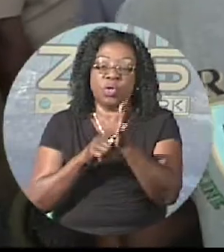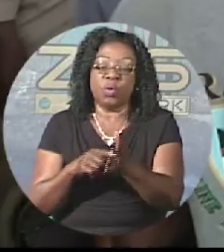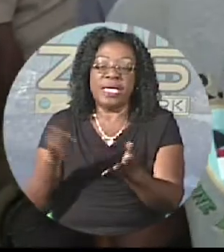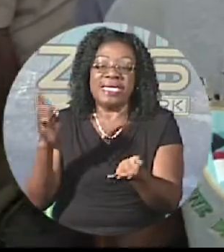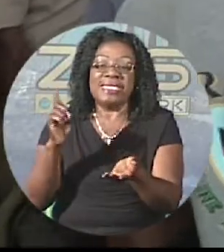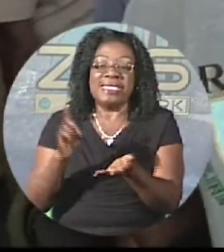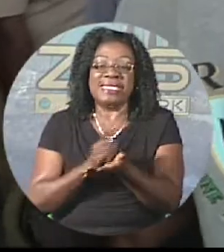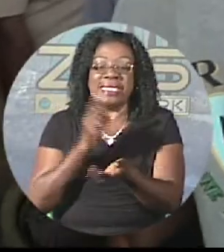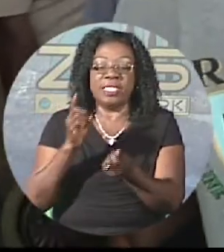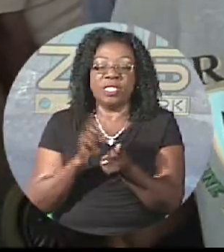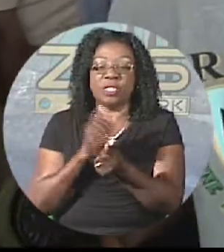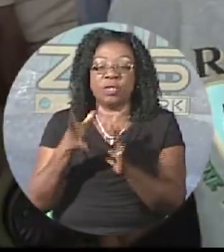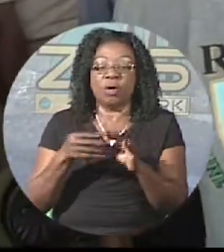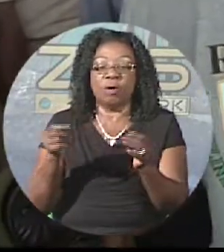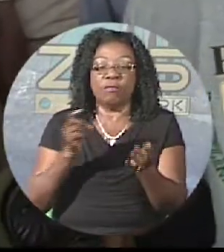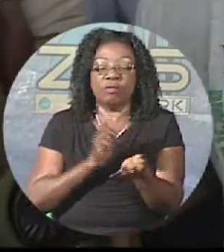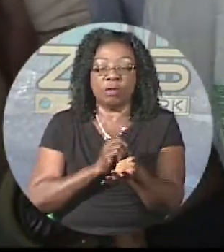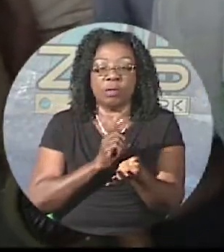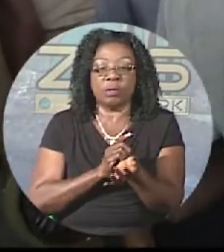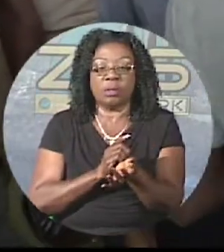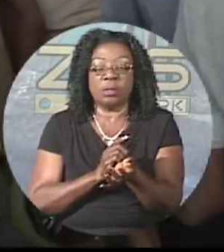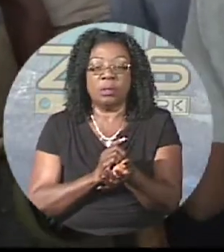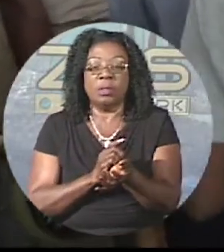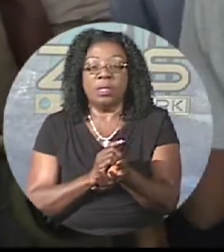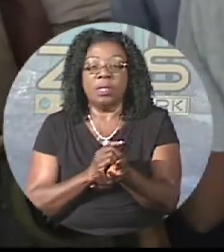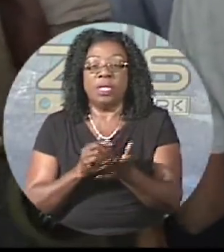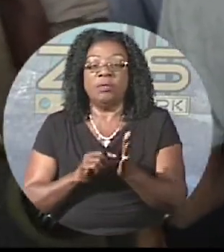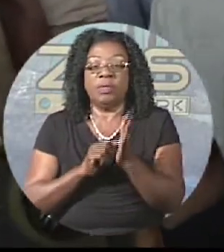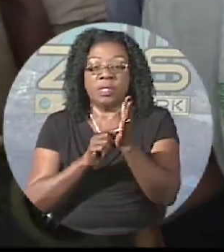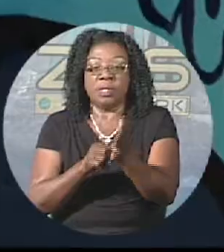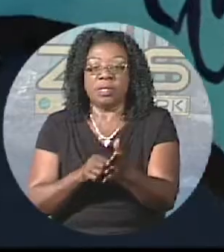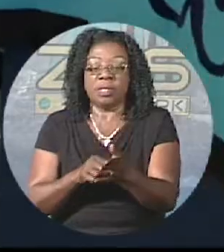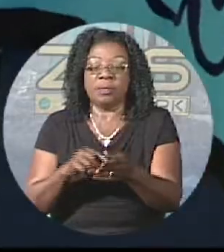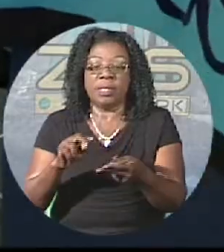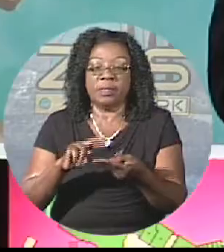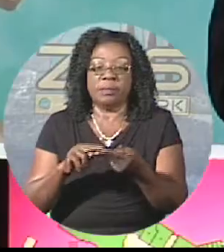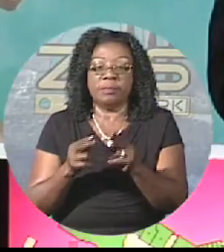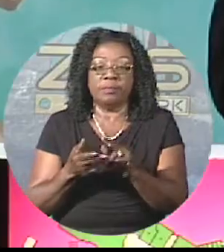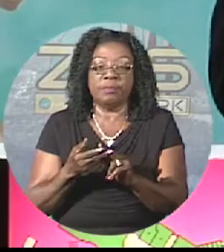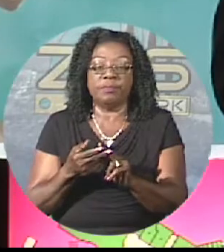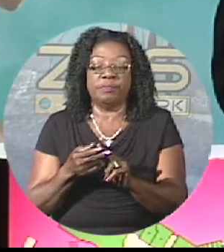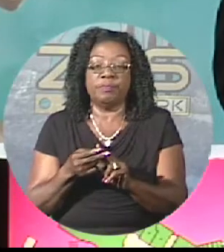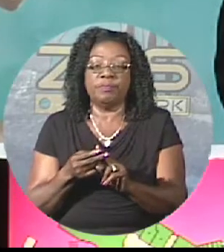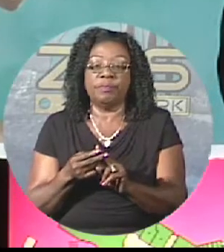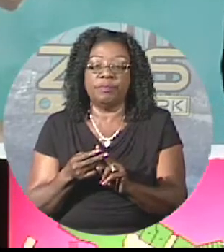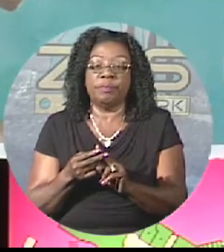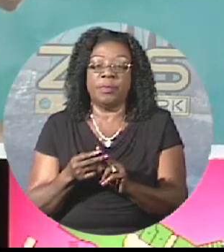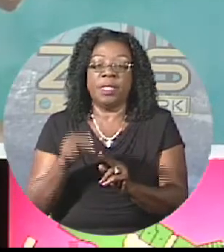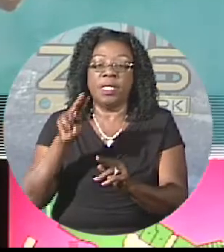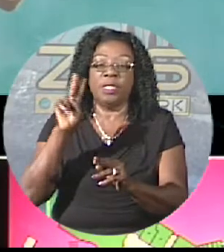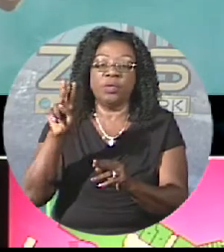addressing those in attendance, the National Security Minister revealed some startling statistics. In